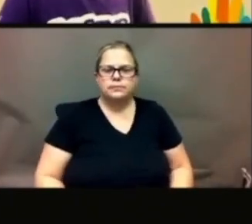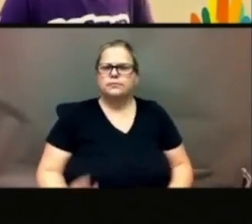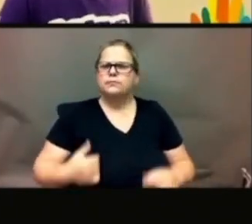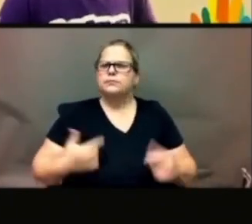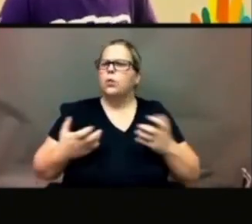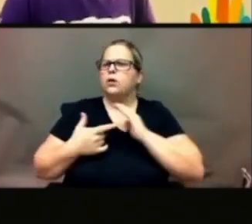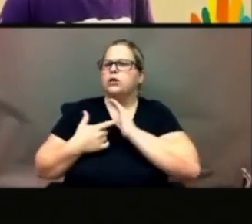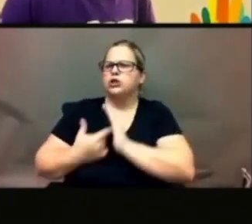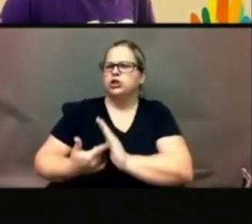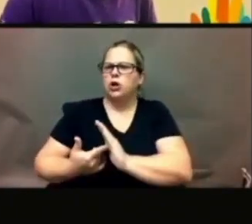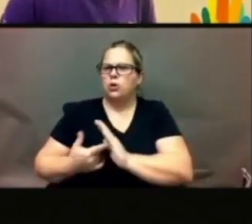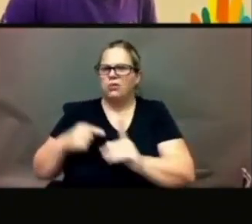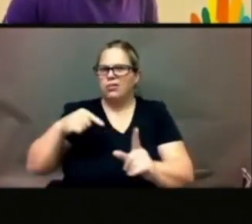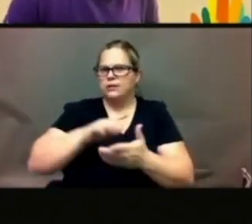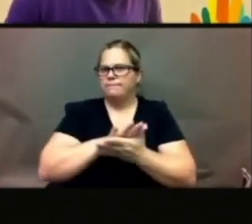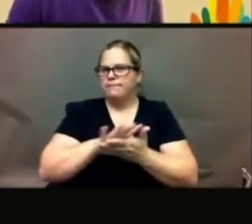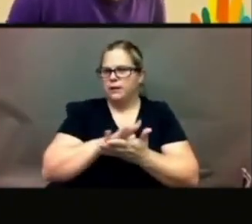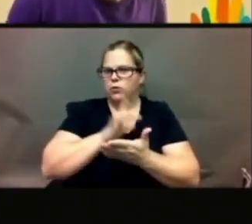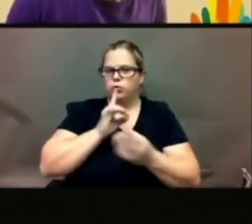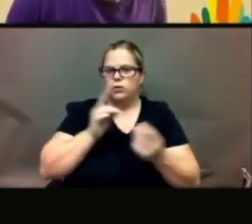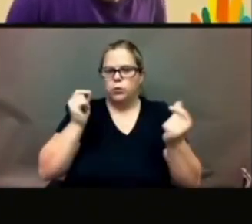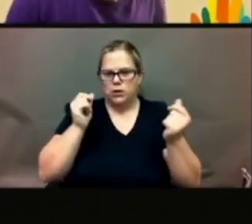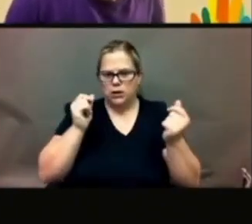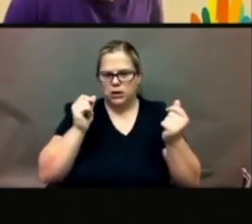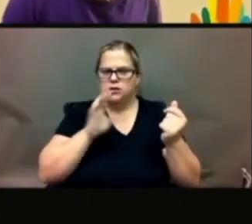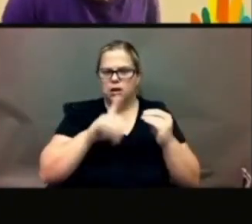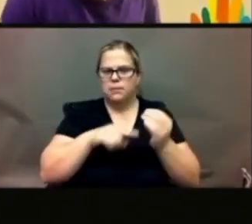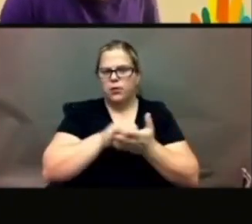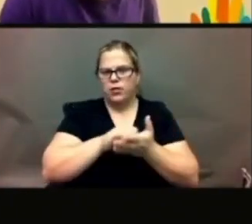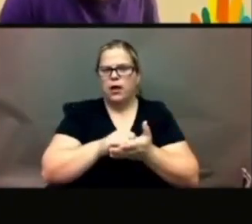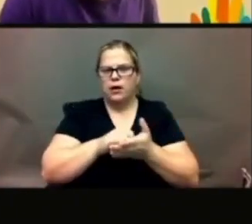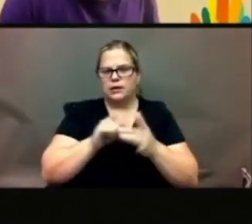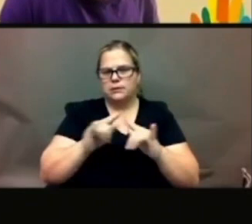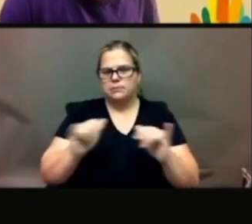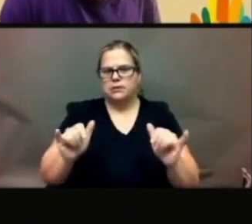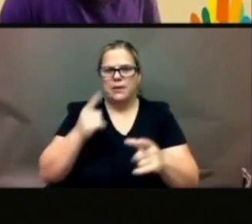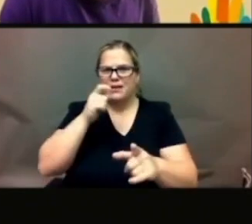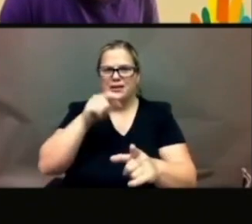this video real quick, and I'll talk over it because it doesn't actually